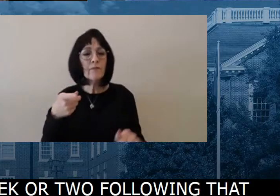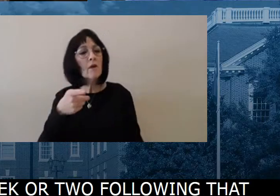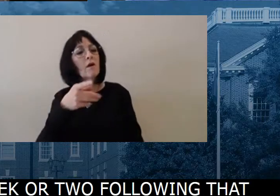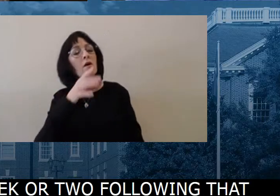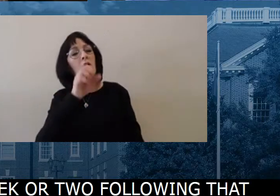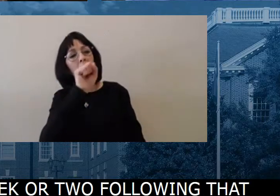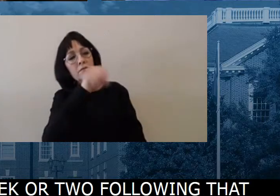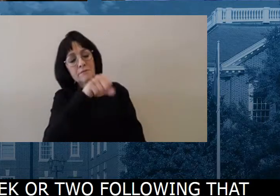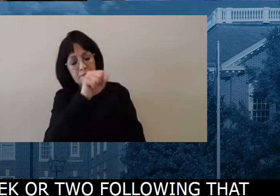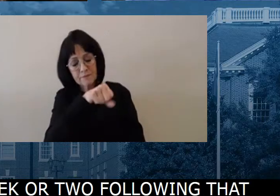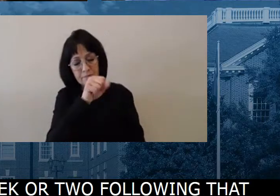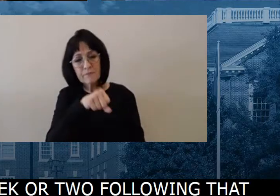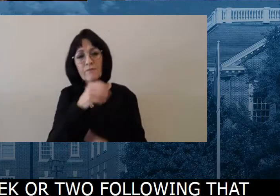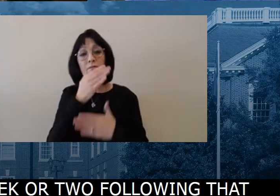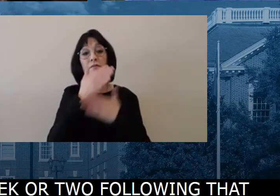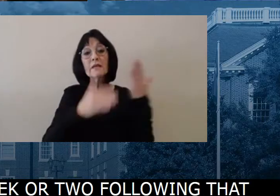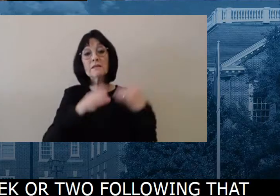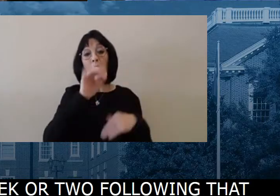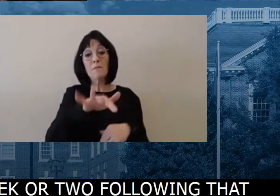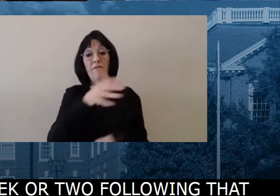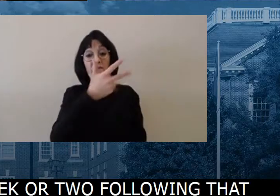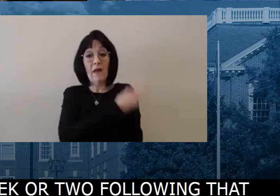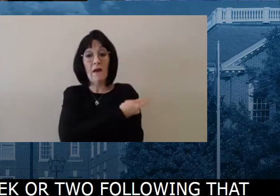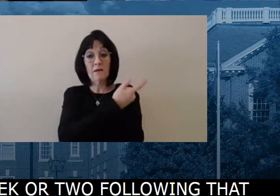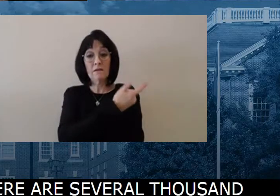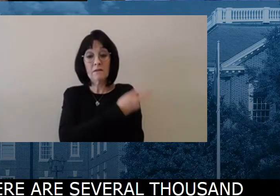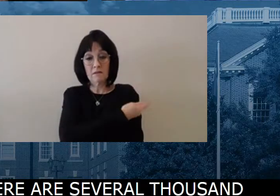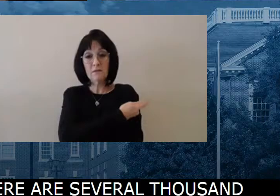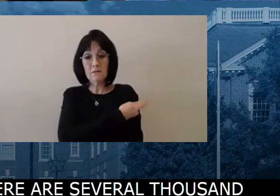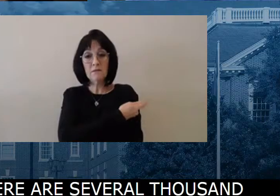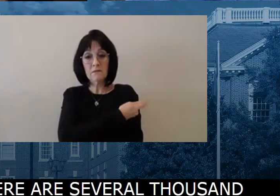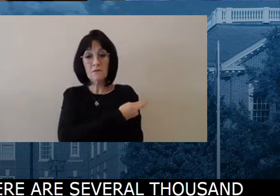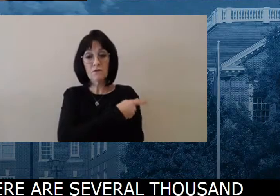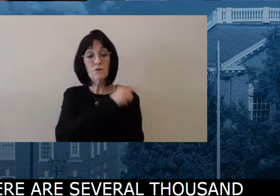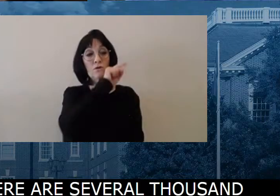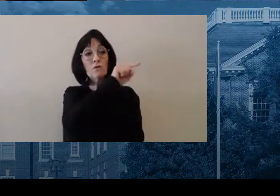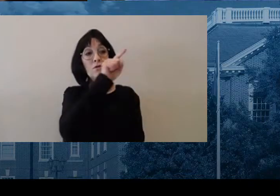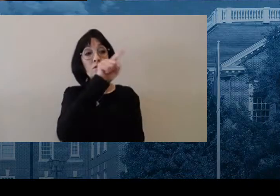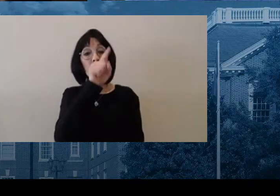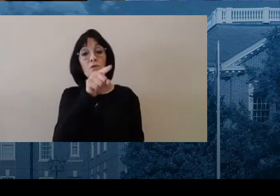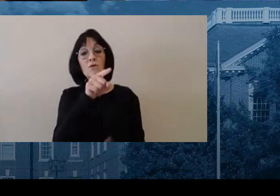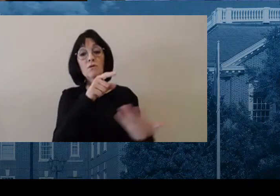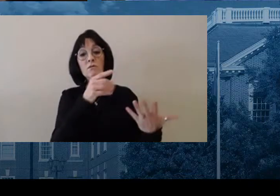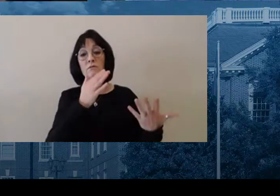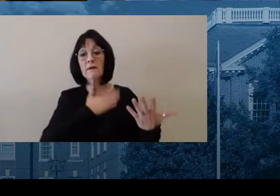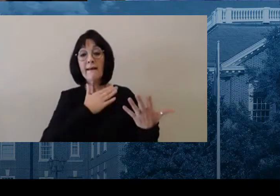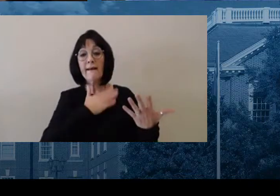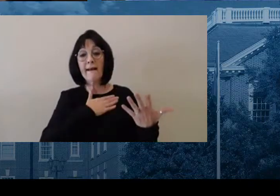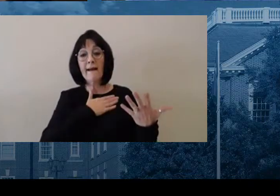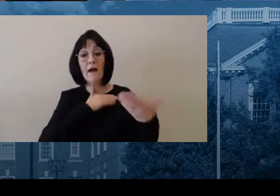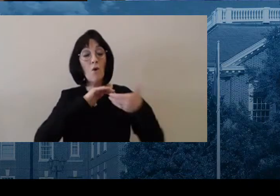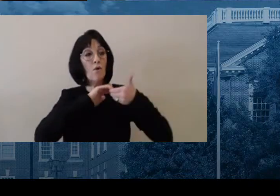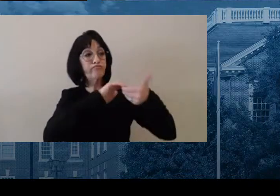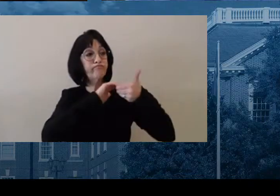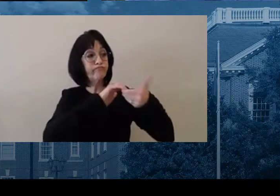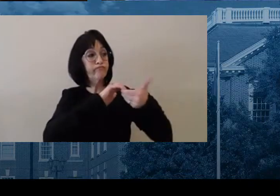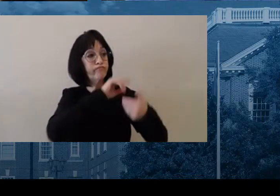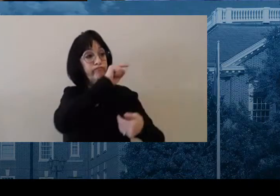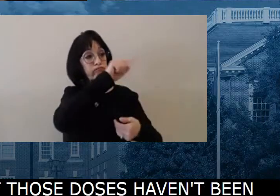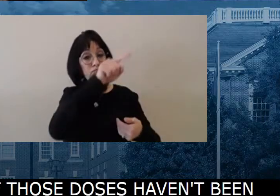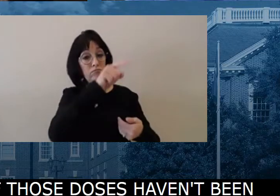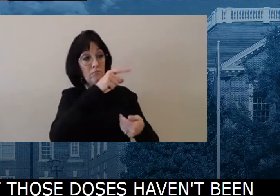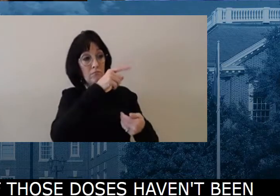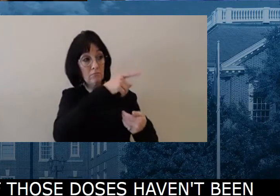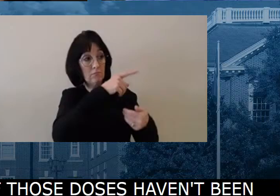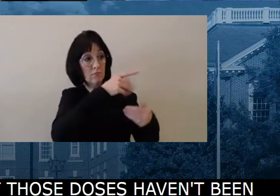doses haven't been moved out by some of our partners. Some of that could be a function of ramping up. When I say